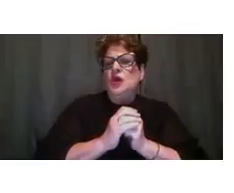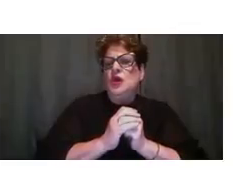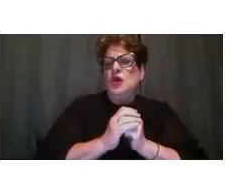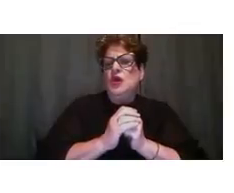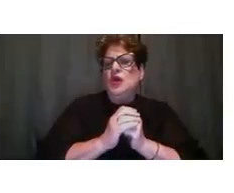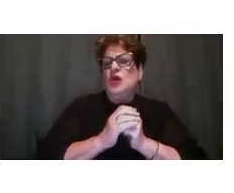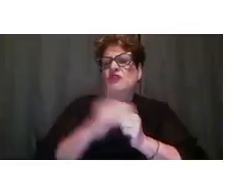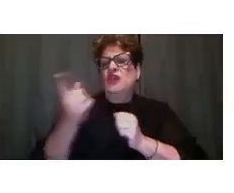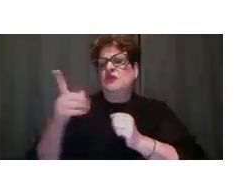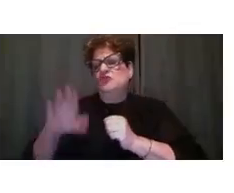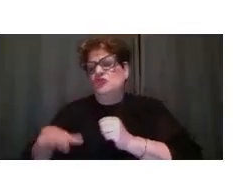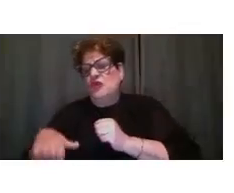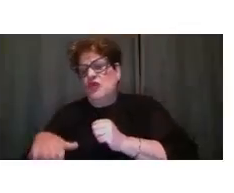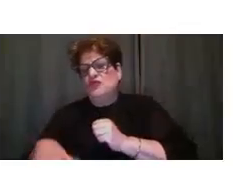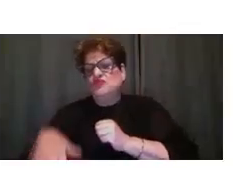childhood, from